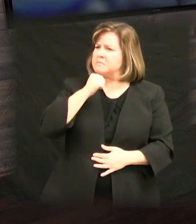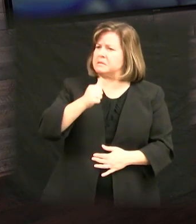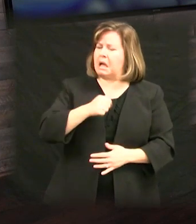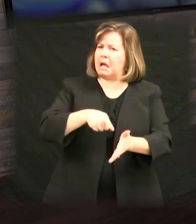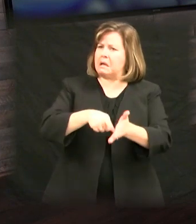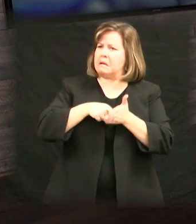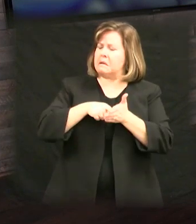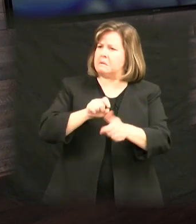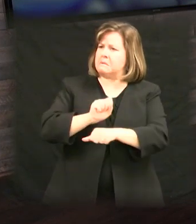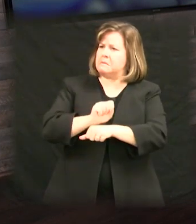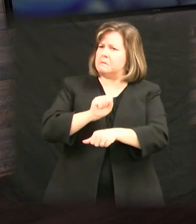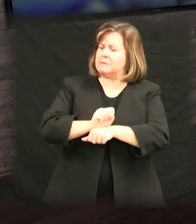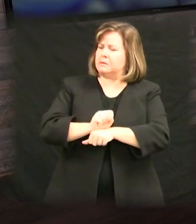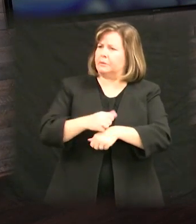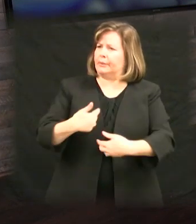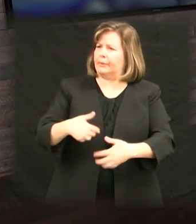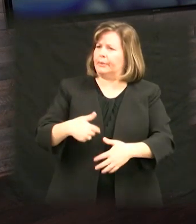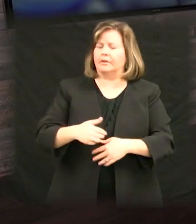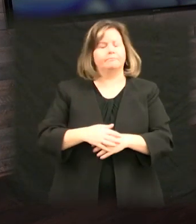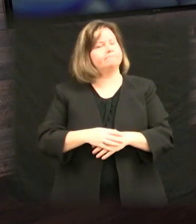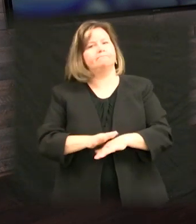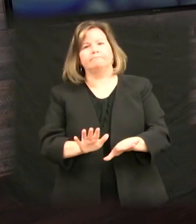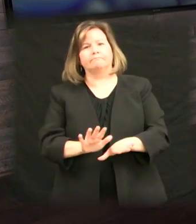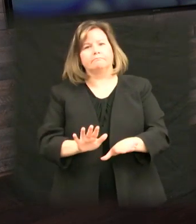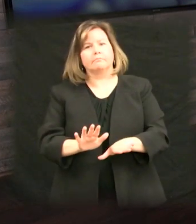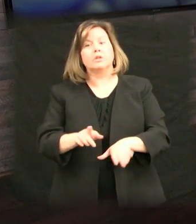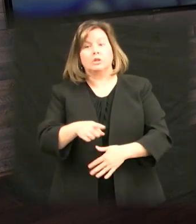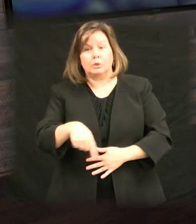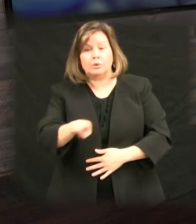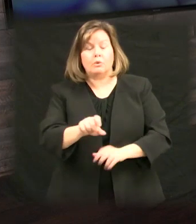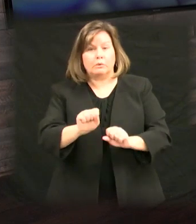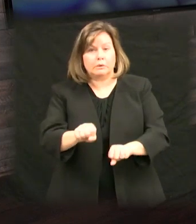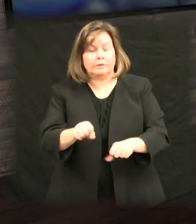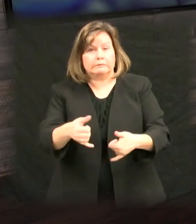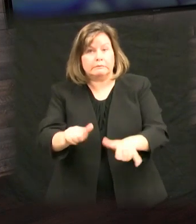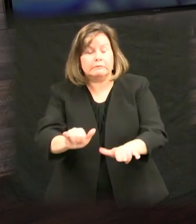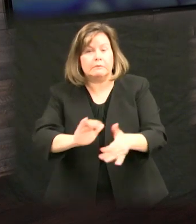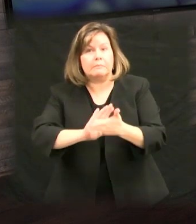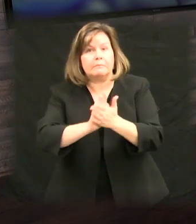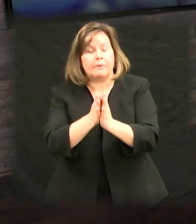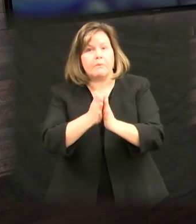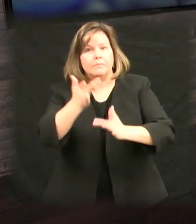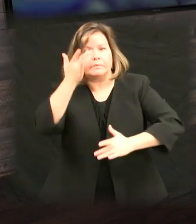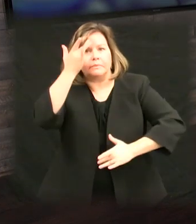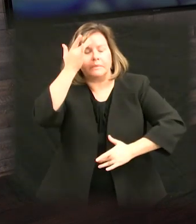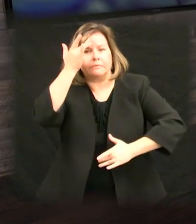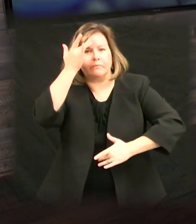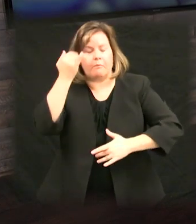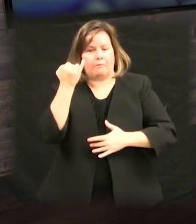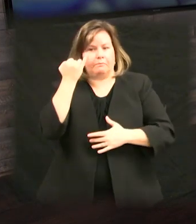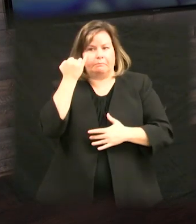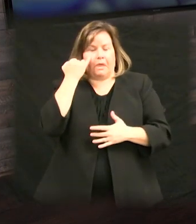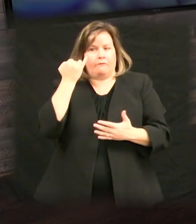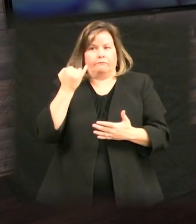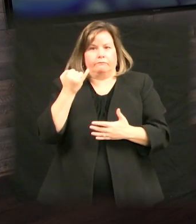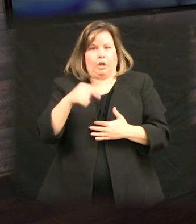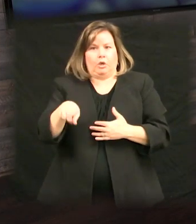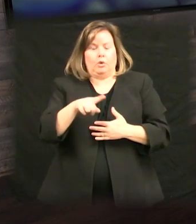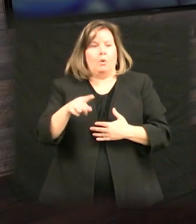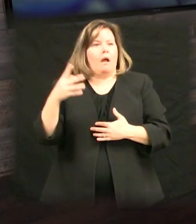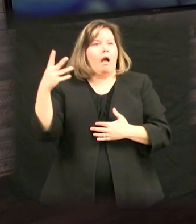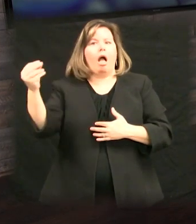appreciated because you're non-essential or non-critical, the virus doesn't see you that way. The virus only sees opportunities